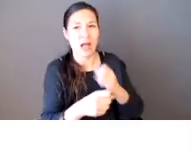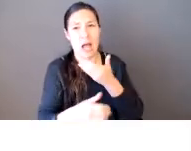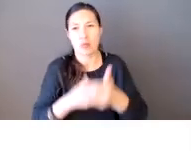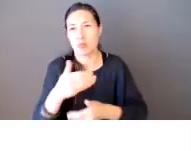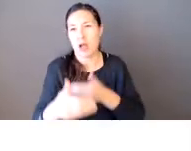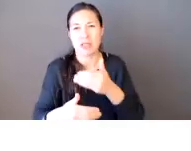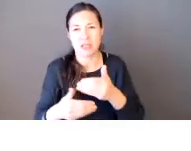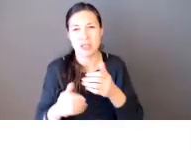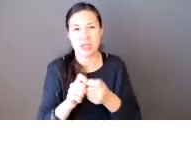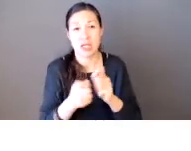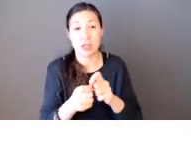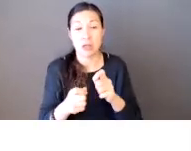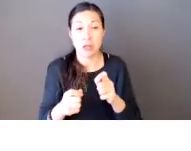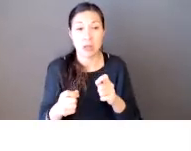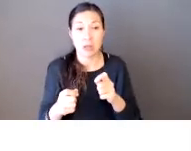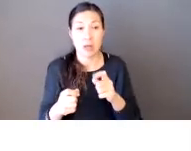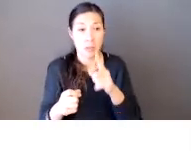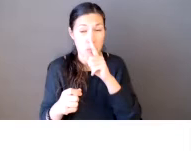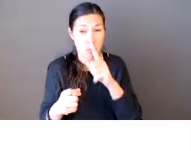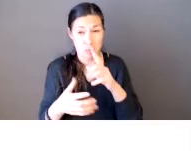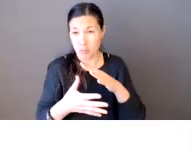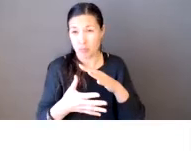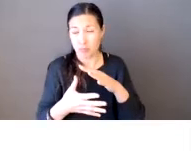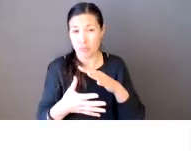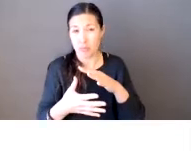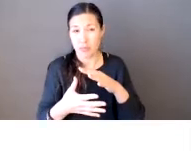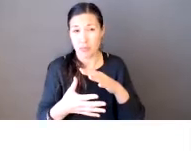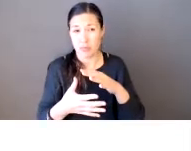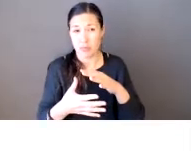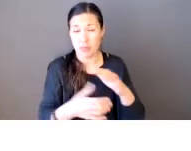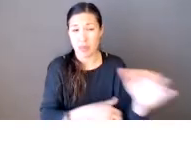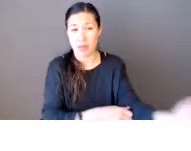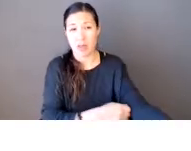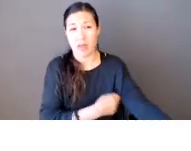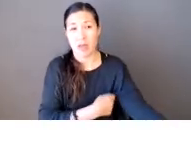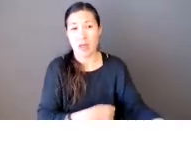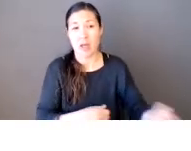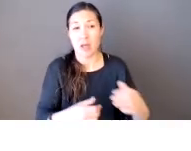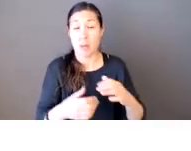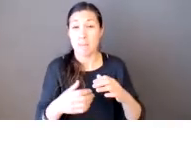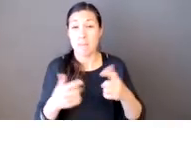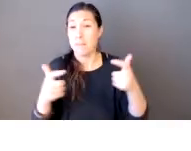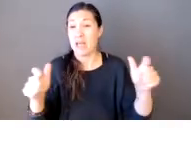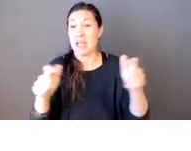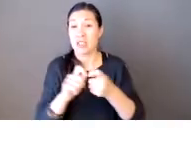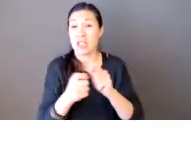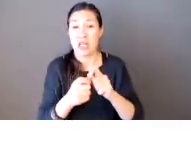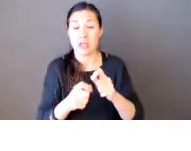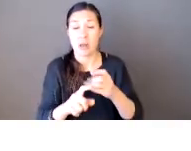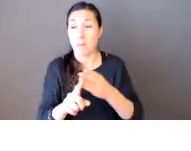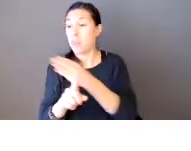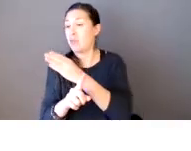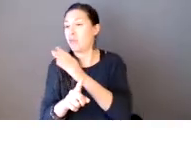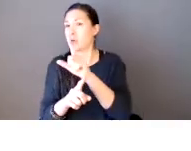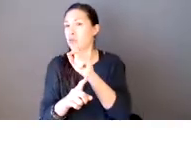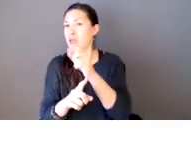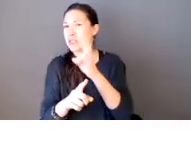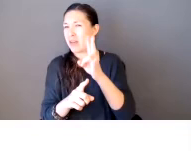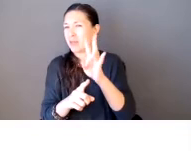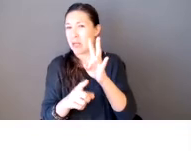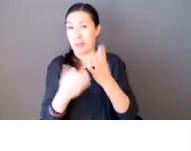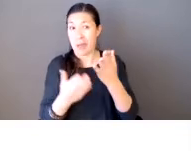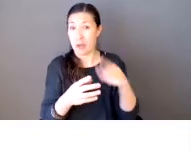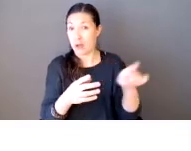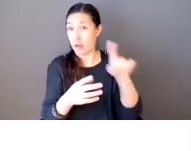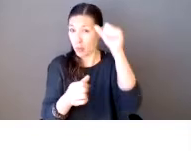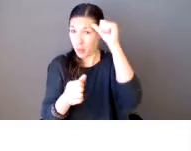for investigations is, and anybody who dealt with protective services prior to 2017 will remember that if we would go